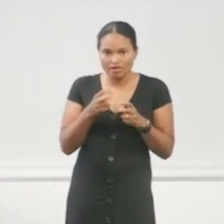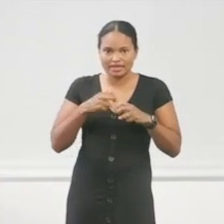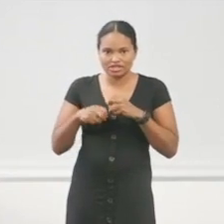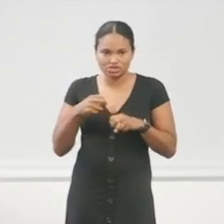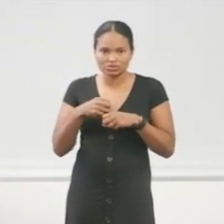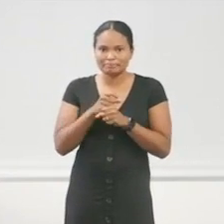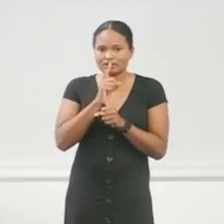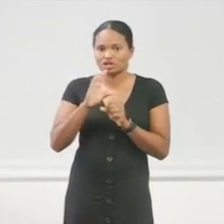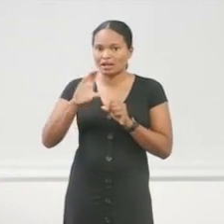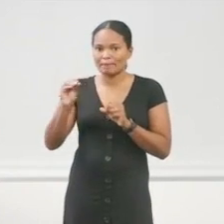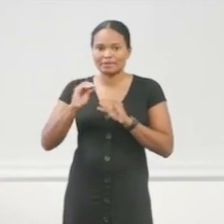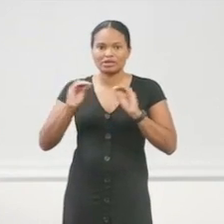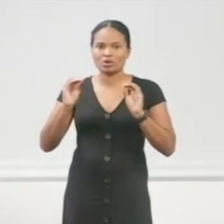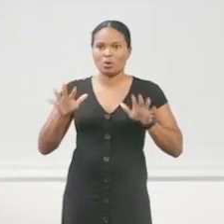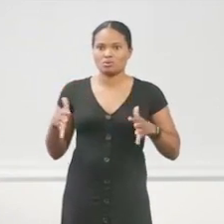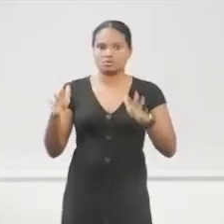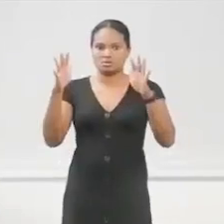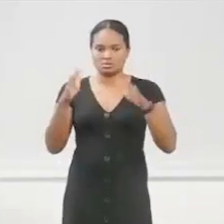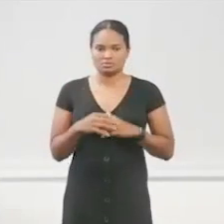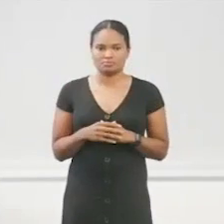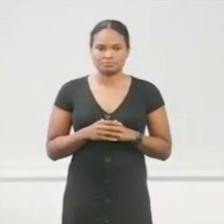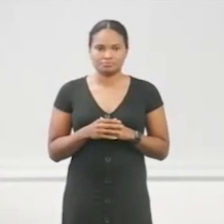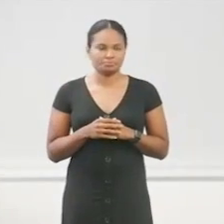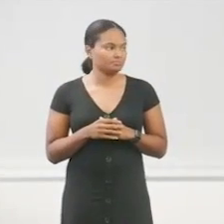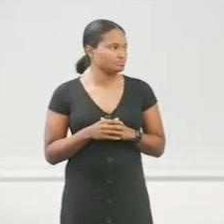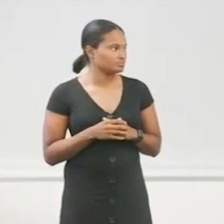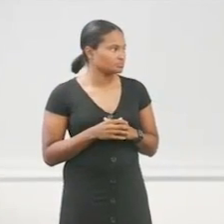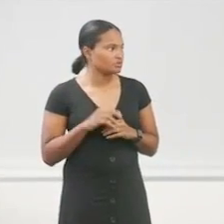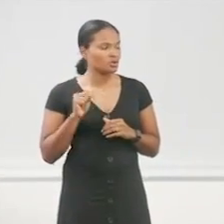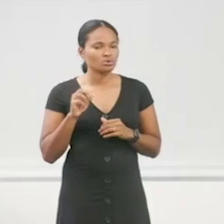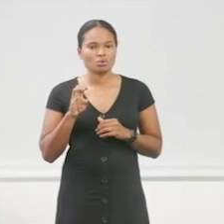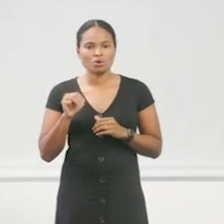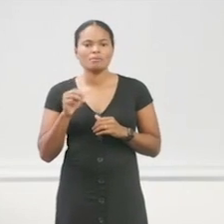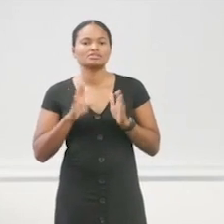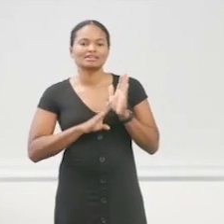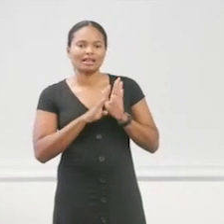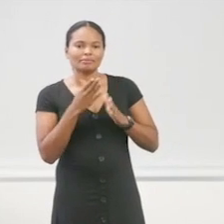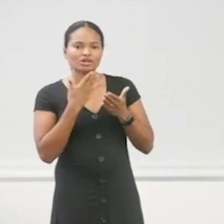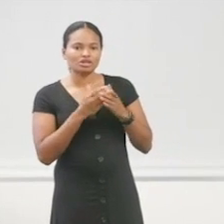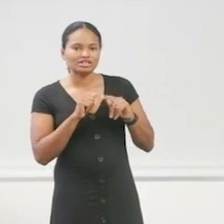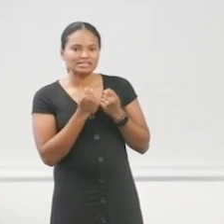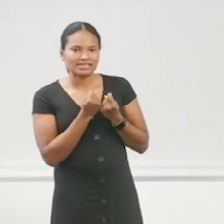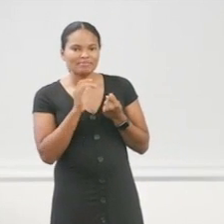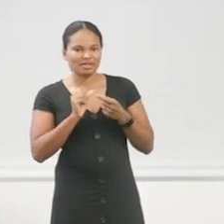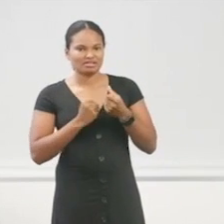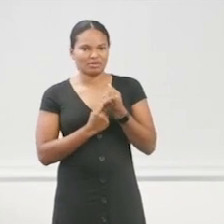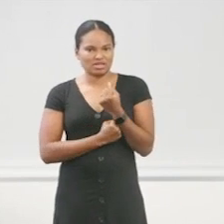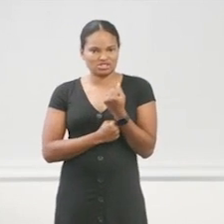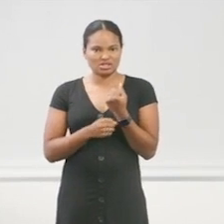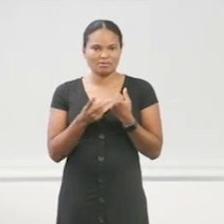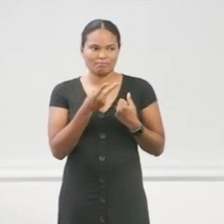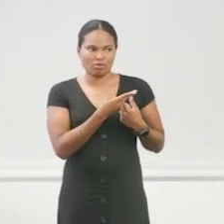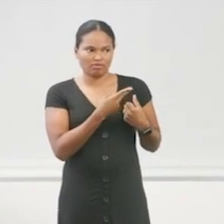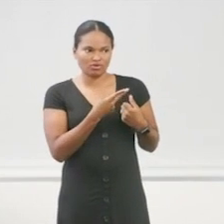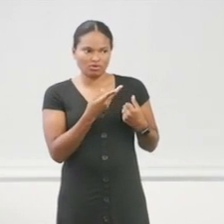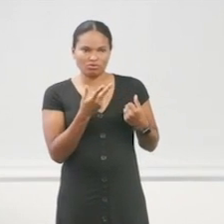at the company. So I wanted to mention that before we end. So the building of a great team and foundation, that's something that both these organizations have done. But